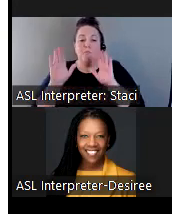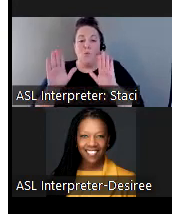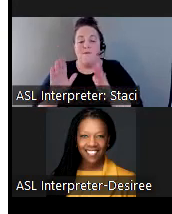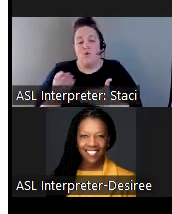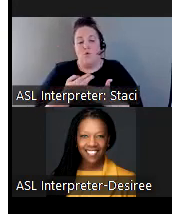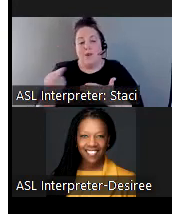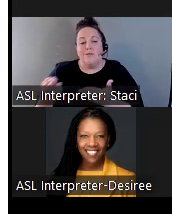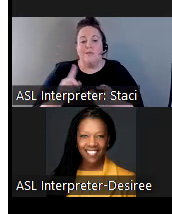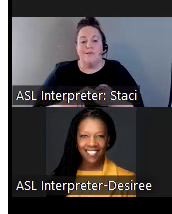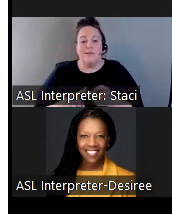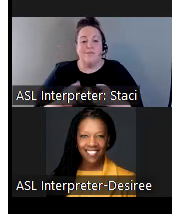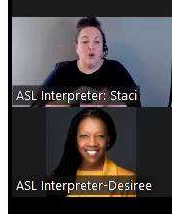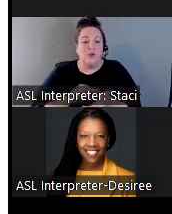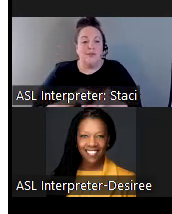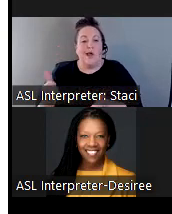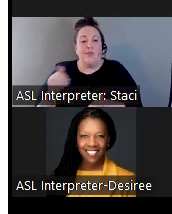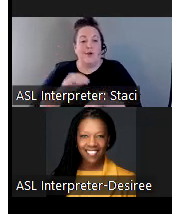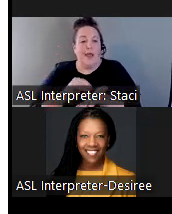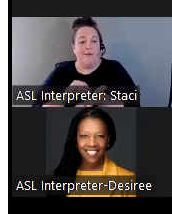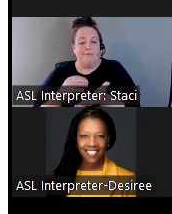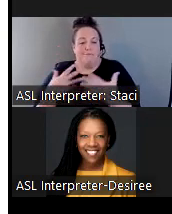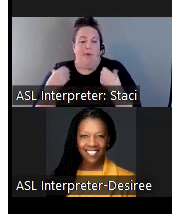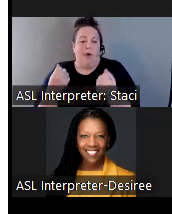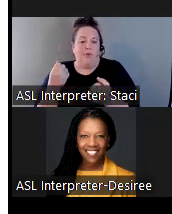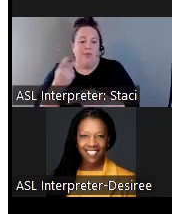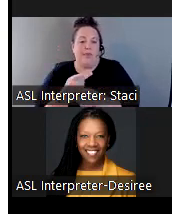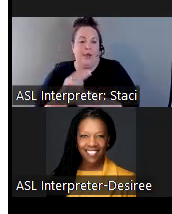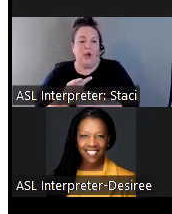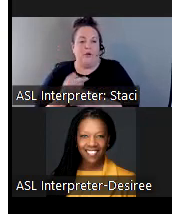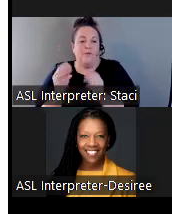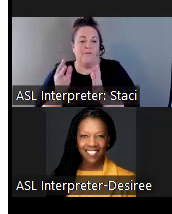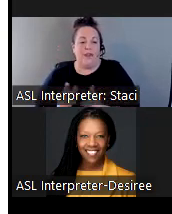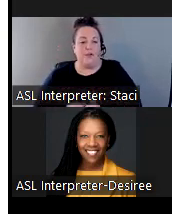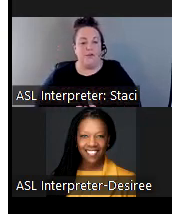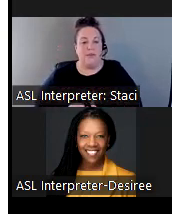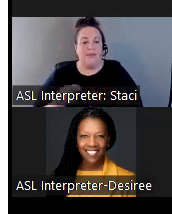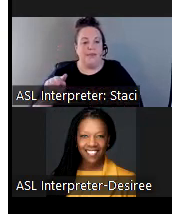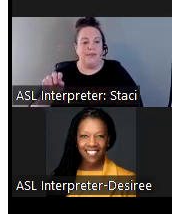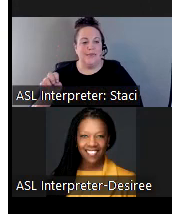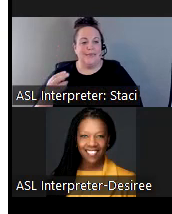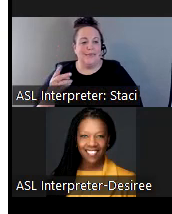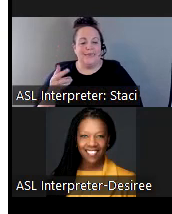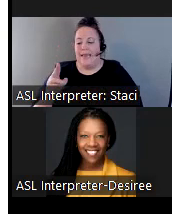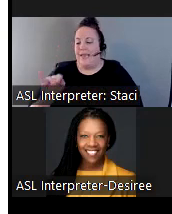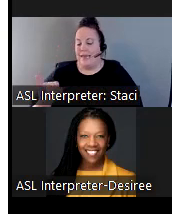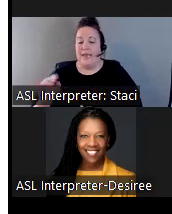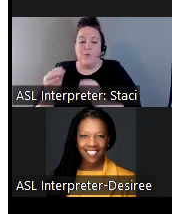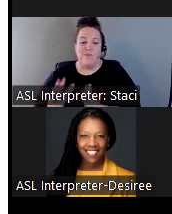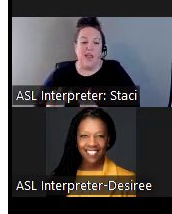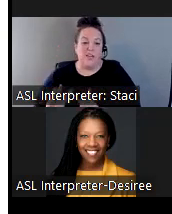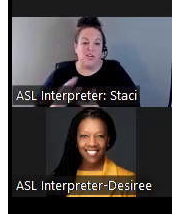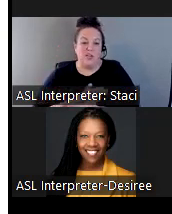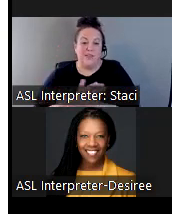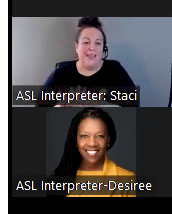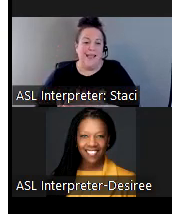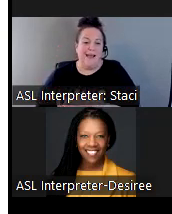other healthcare providers. And Teddy MIS viewing the trainings that are offered. So a lot